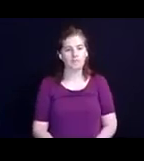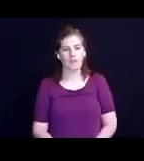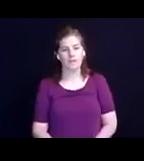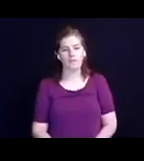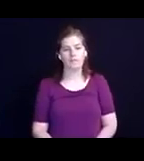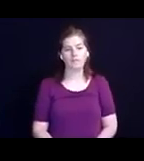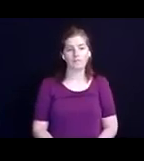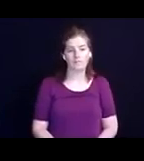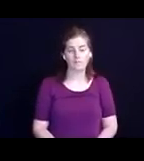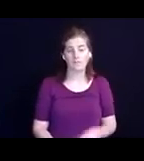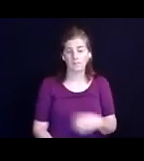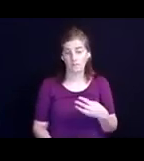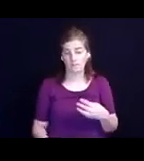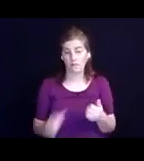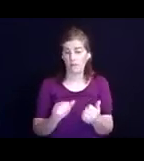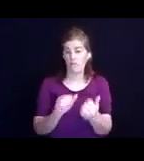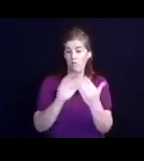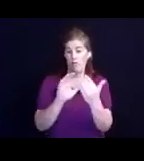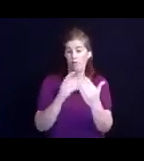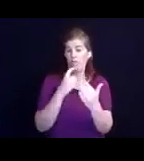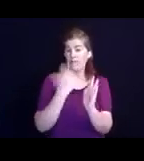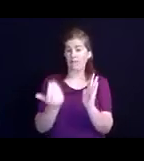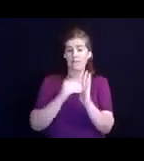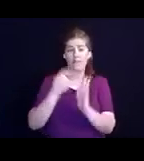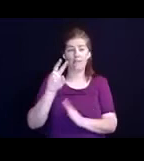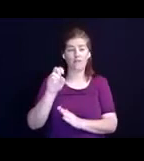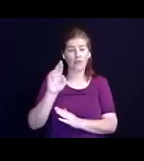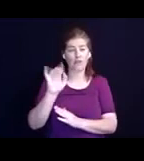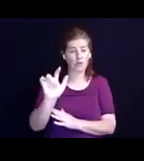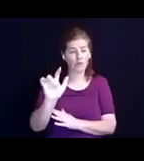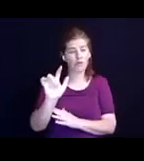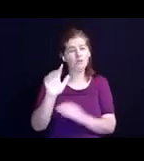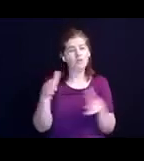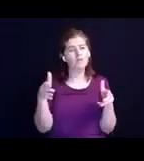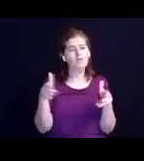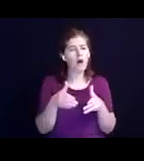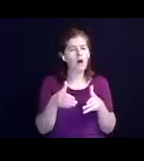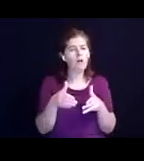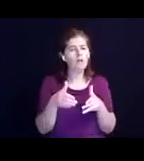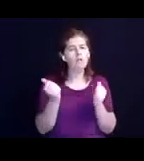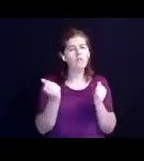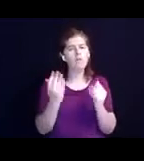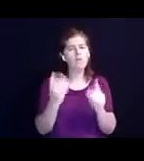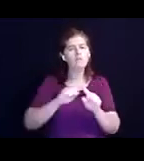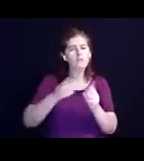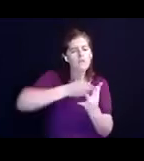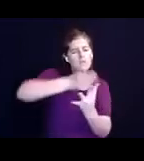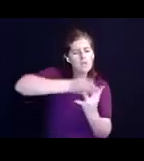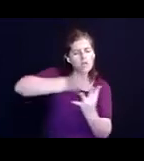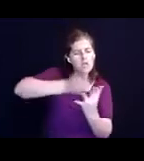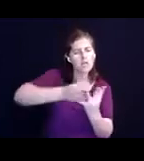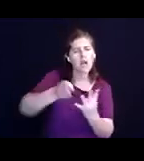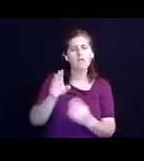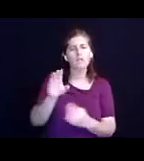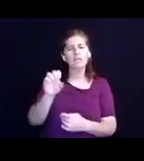The approach that we're taking is, again, as I said earlier, is virtual. There will be small multidisciplinary teams of subject matter experts and